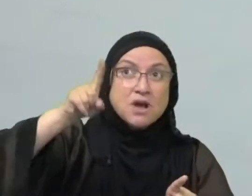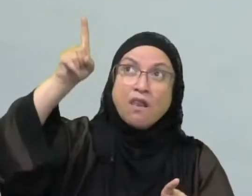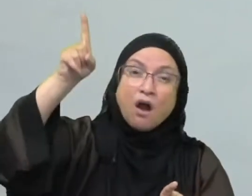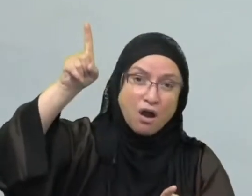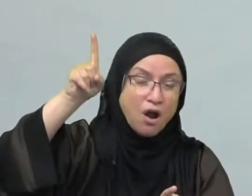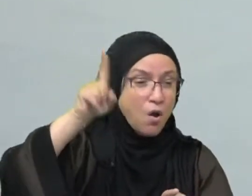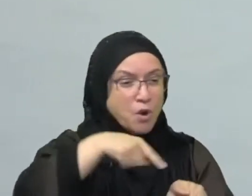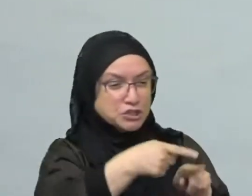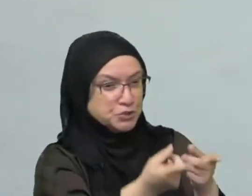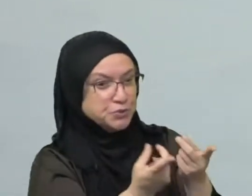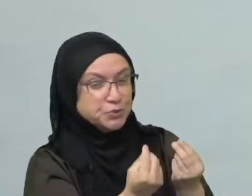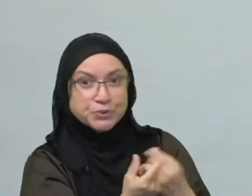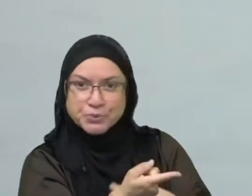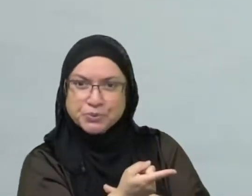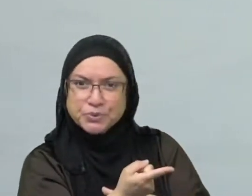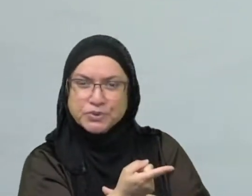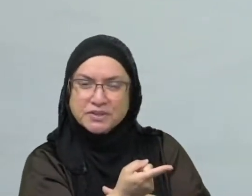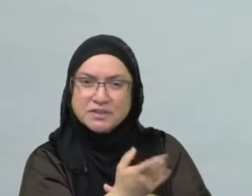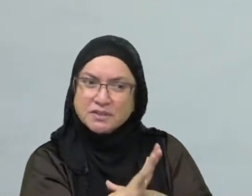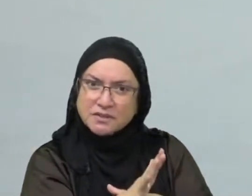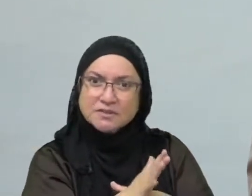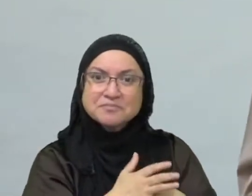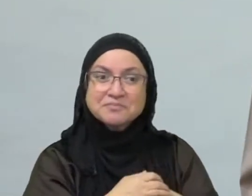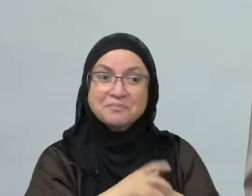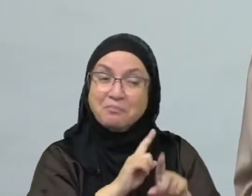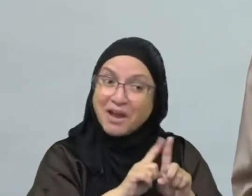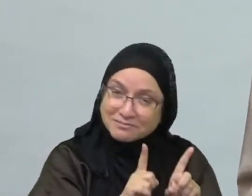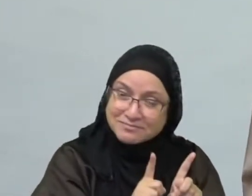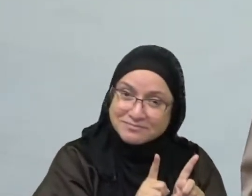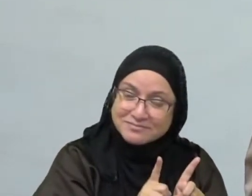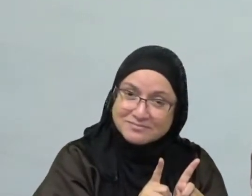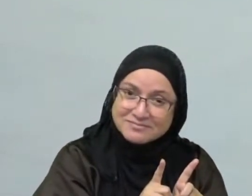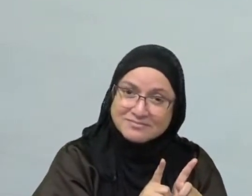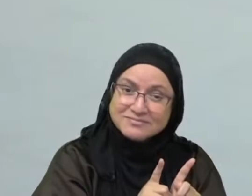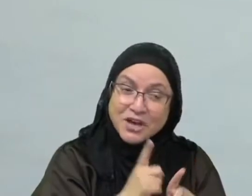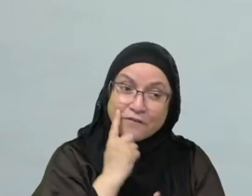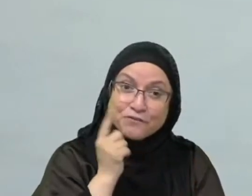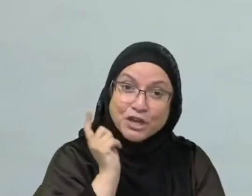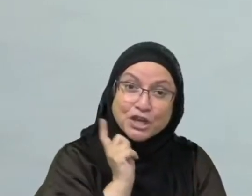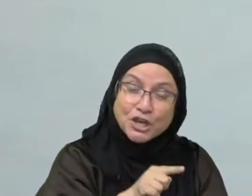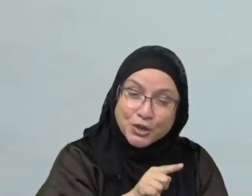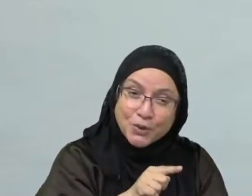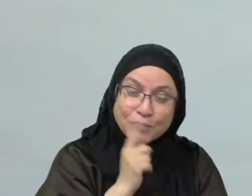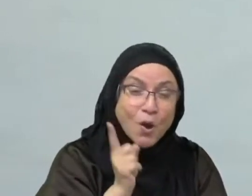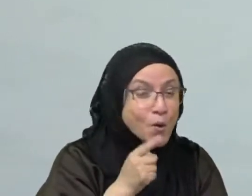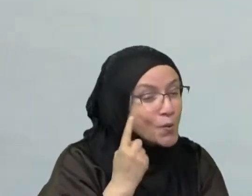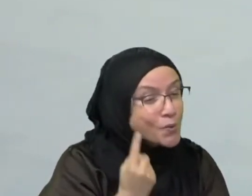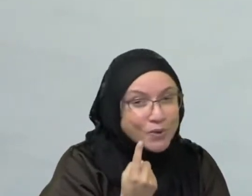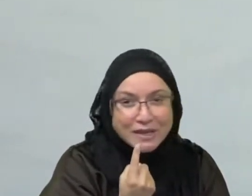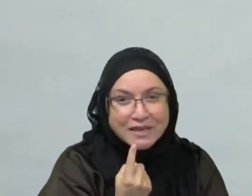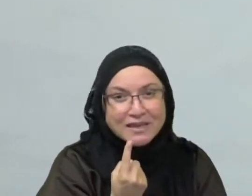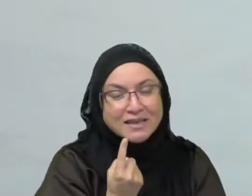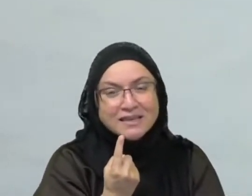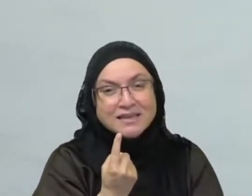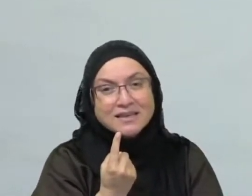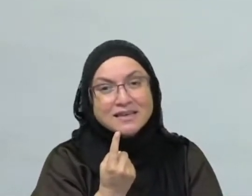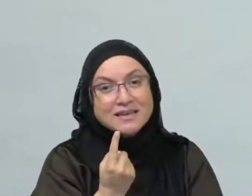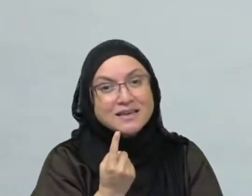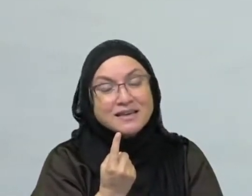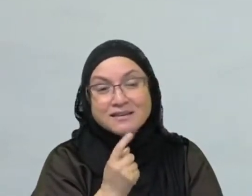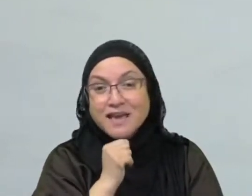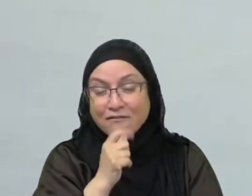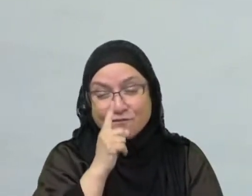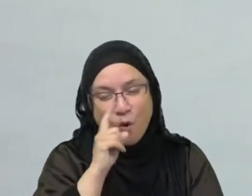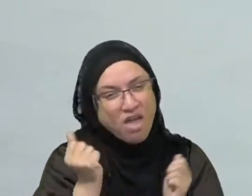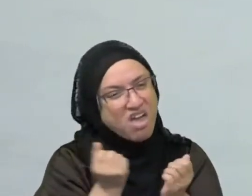falaki al-jannah. But listen, for you only, this is not for everyone. Allah has something for you. If